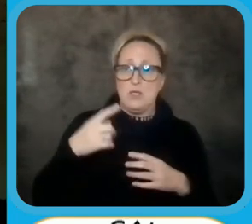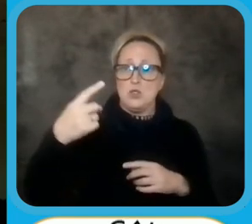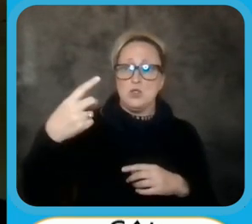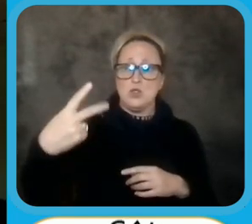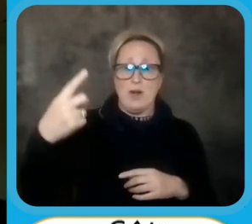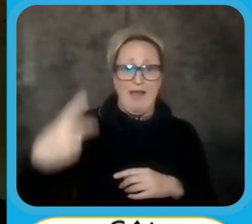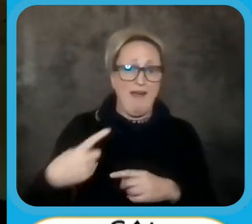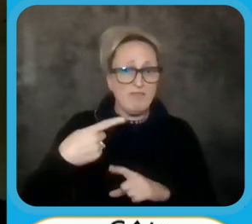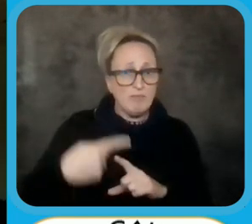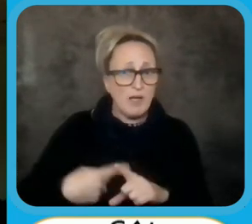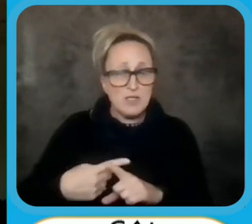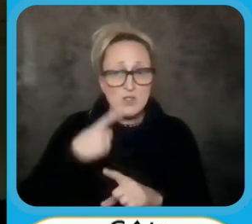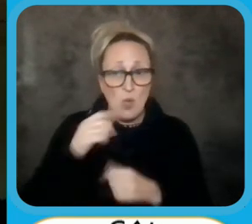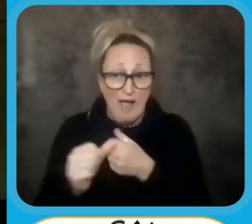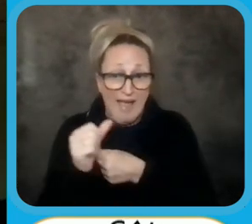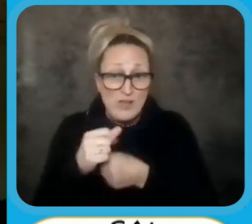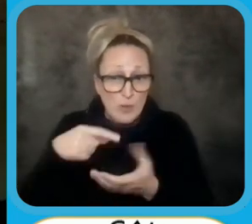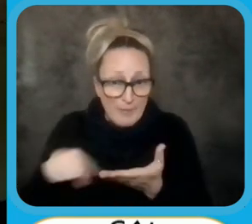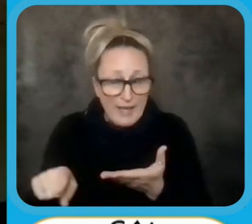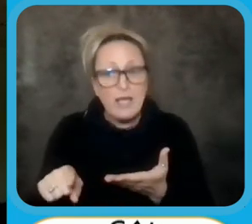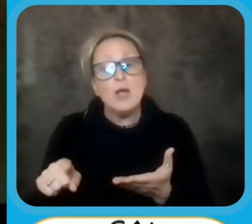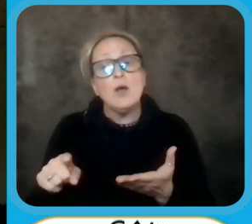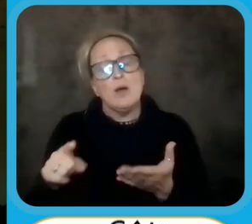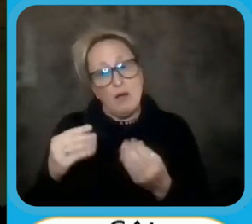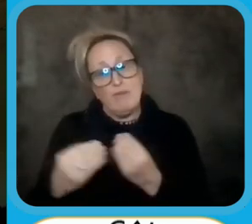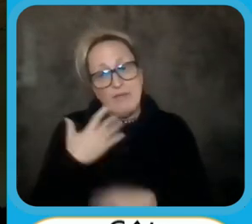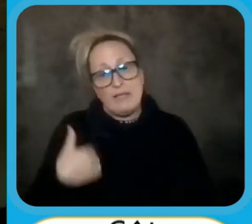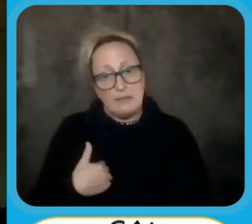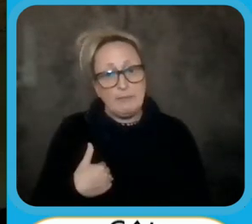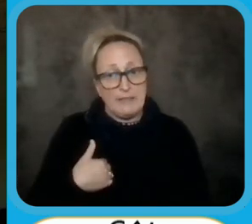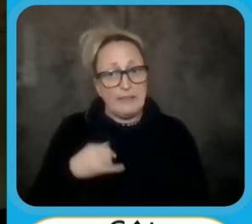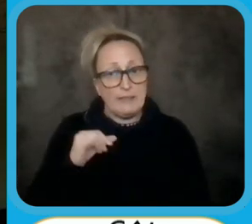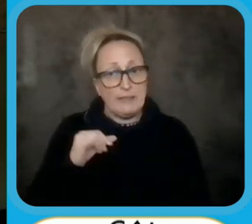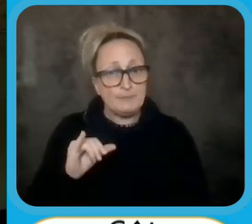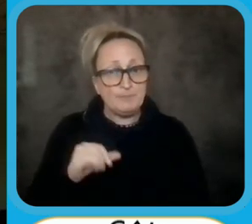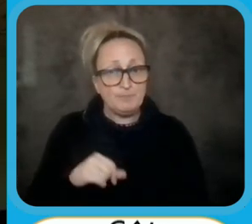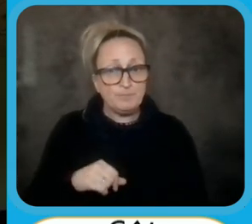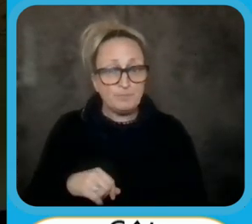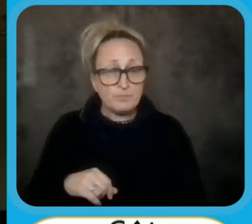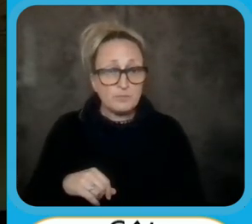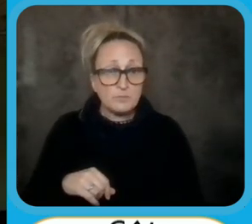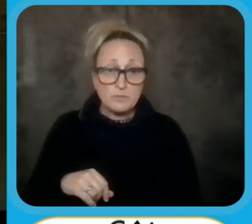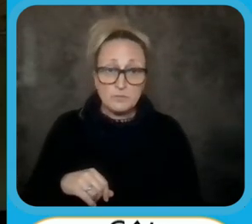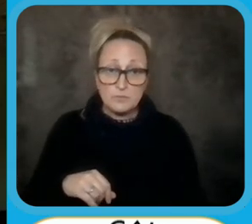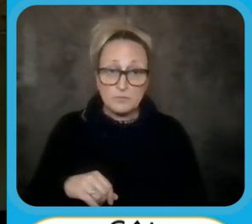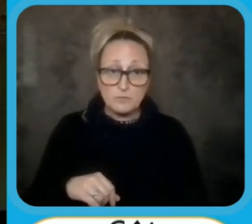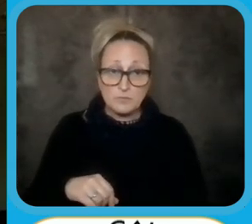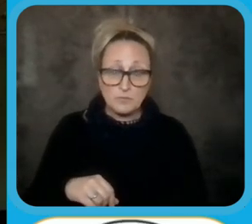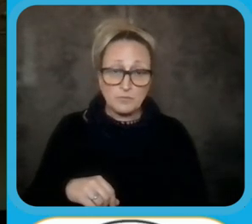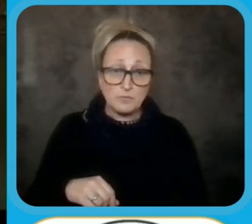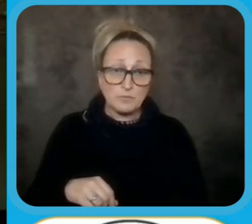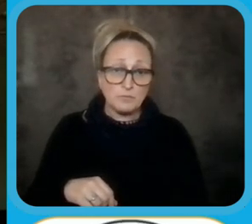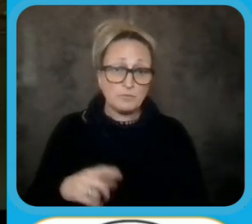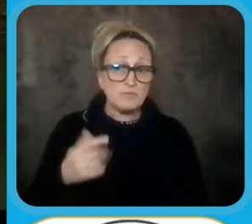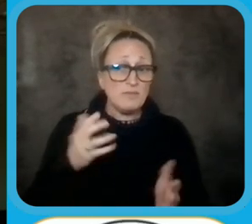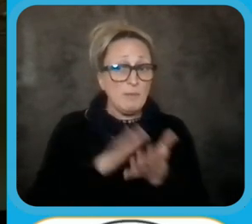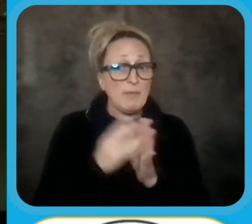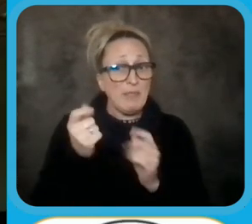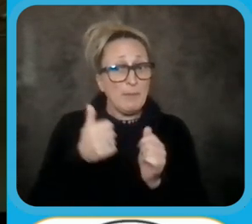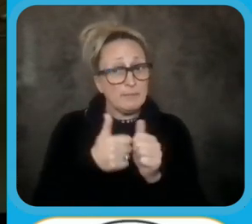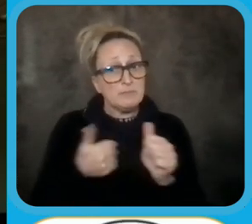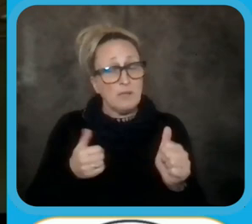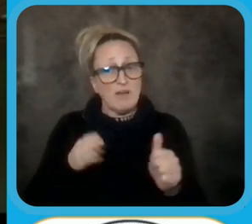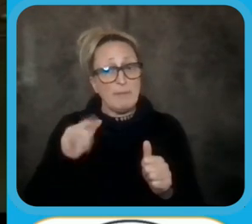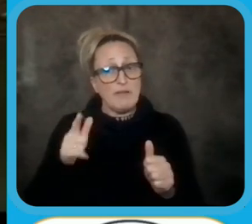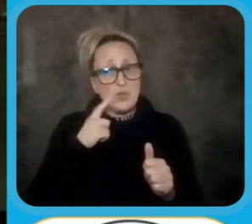So this hazard pay has affected me, and as far as falling a little behind in my bill. So this